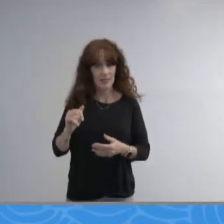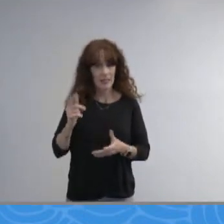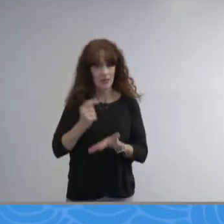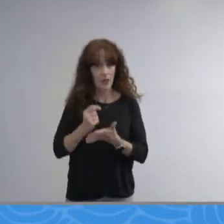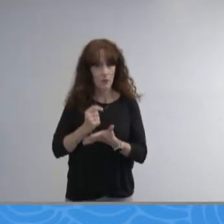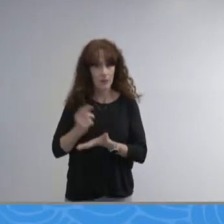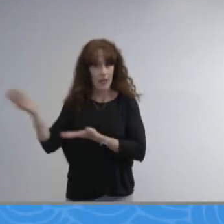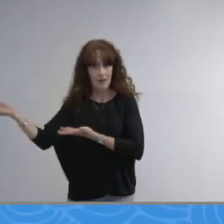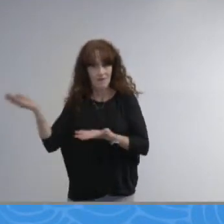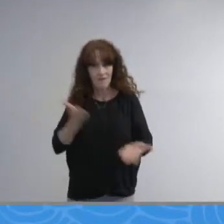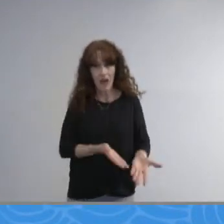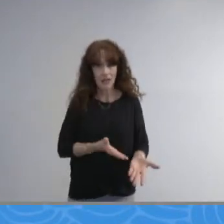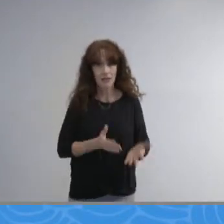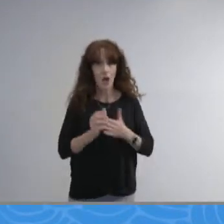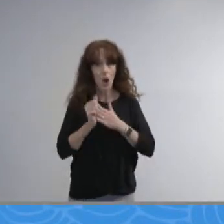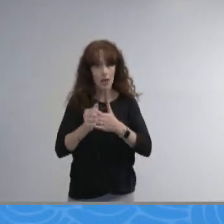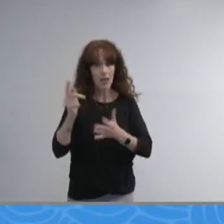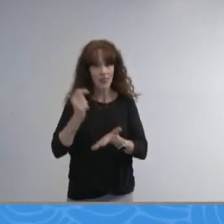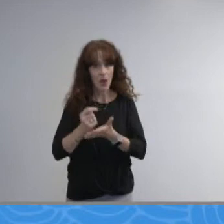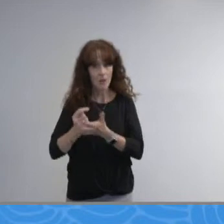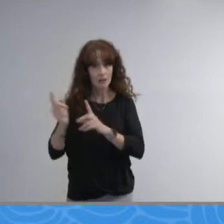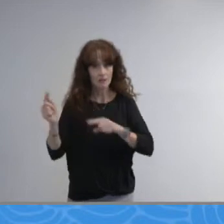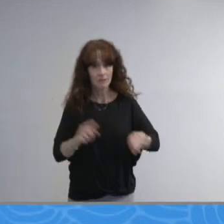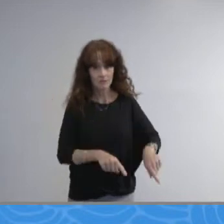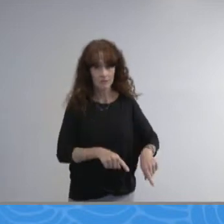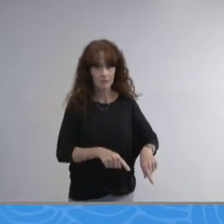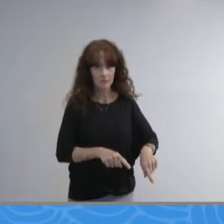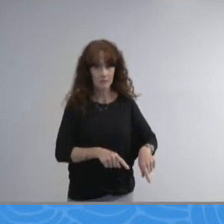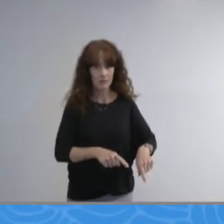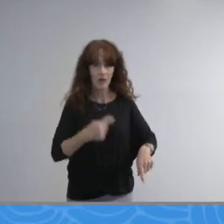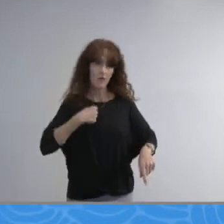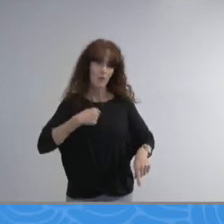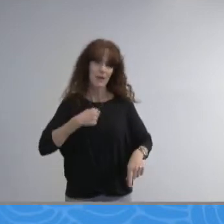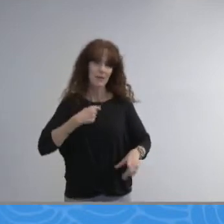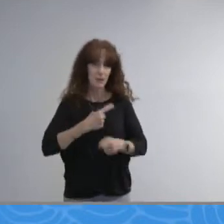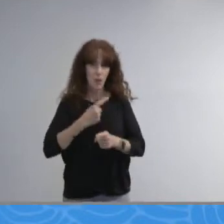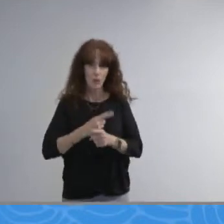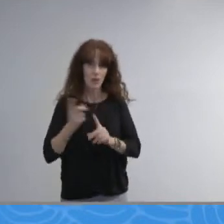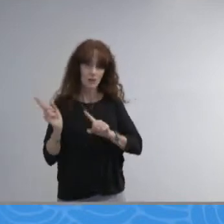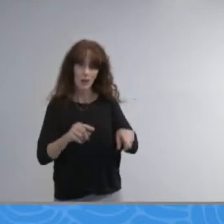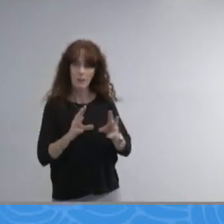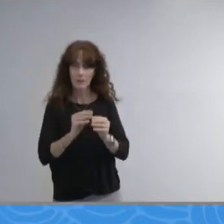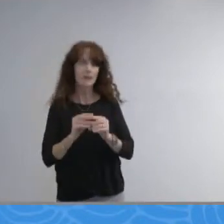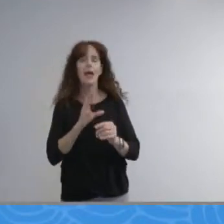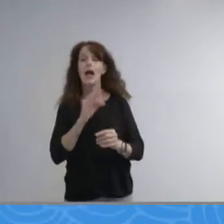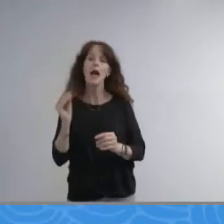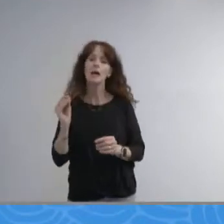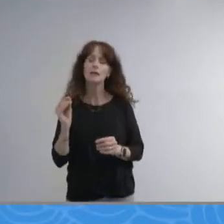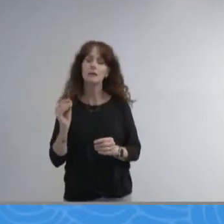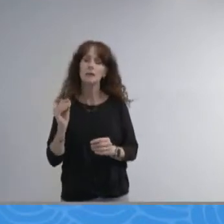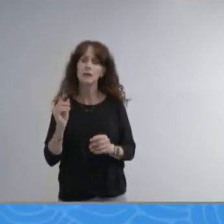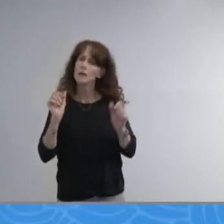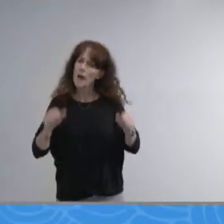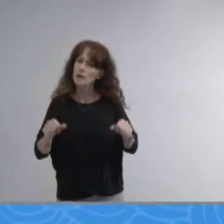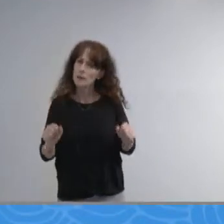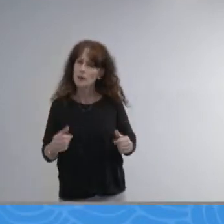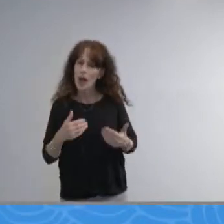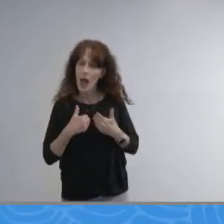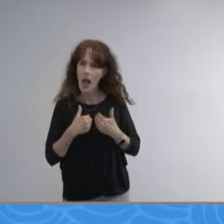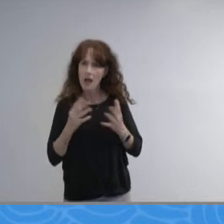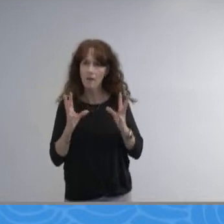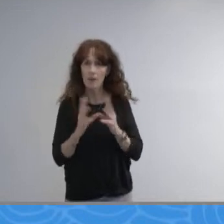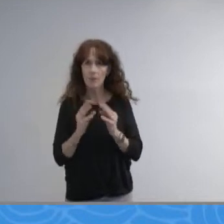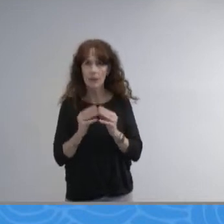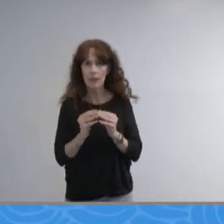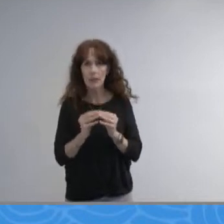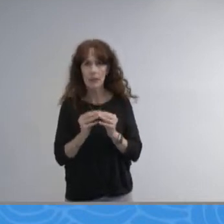home ABA therapist, our lead therapist. Is that, to me, that seems appropriate. And then, is it possible to have the